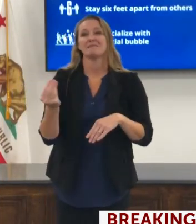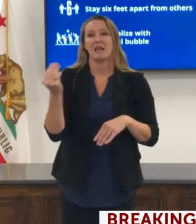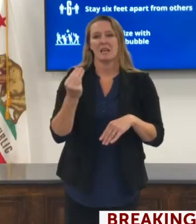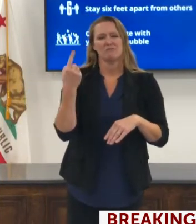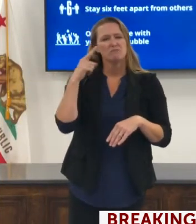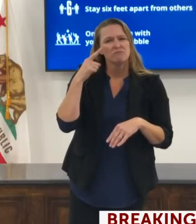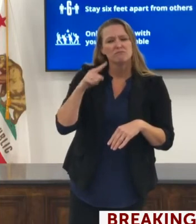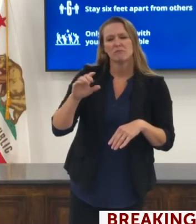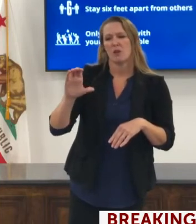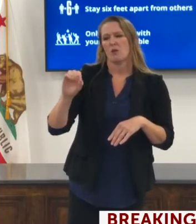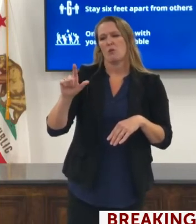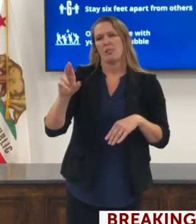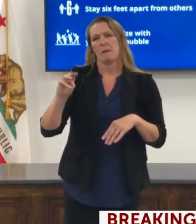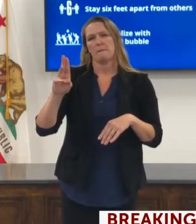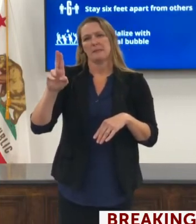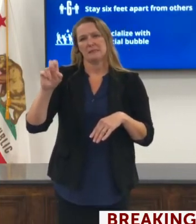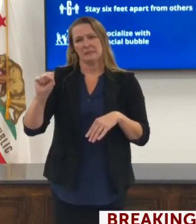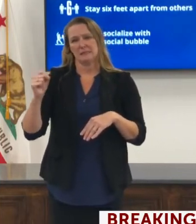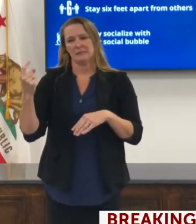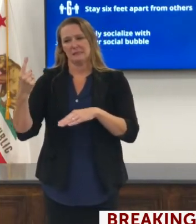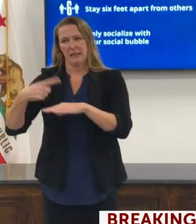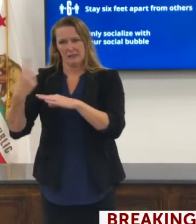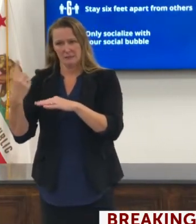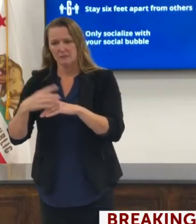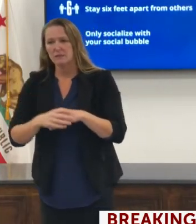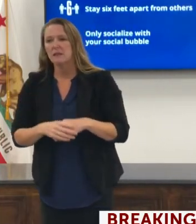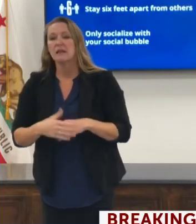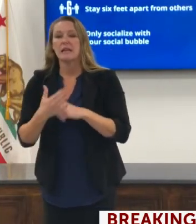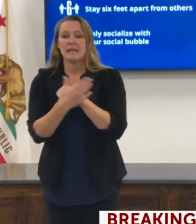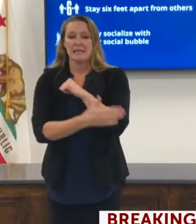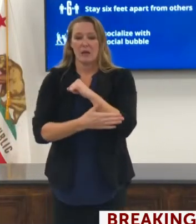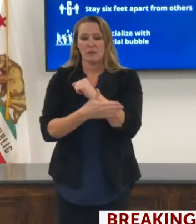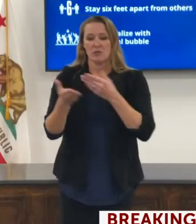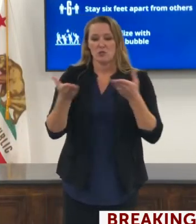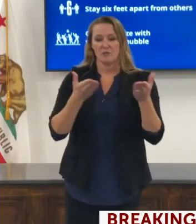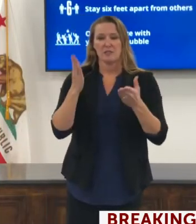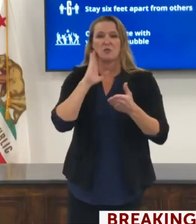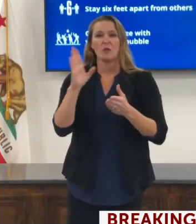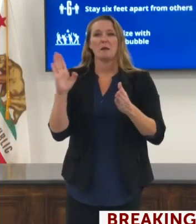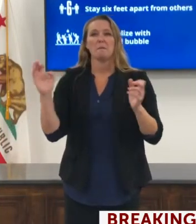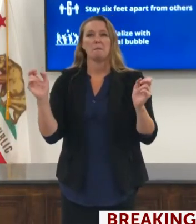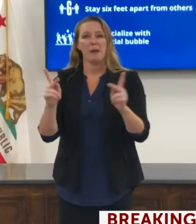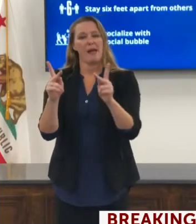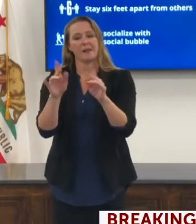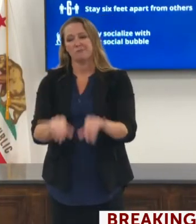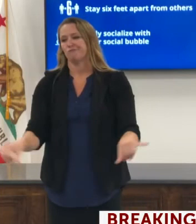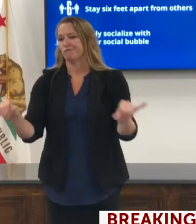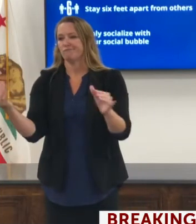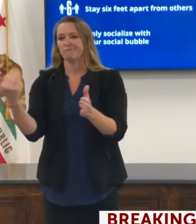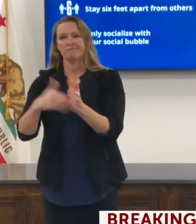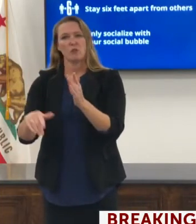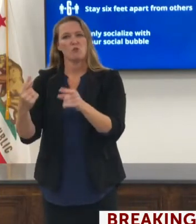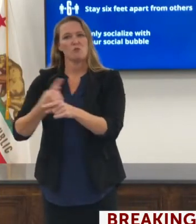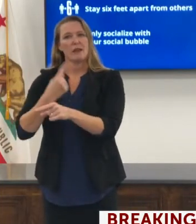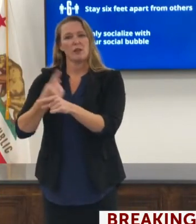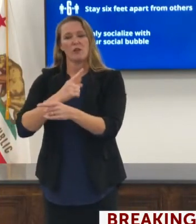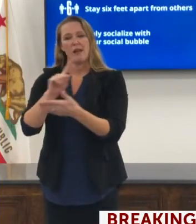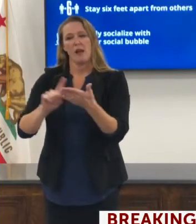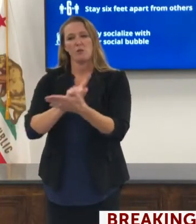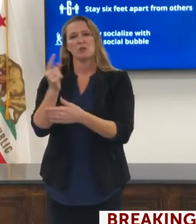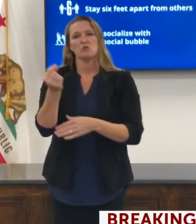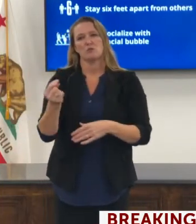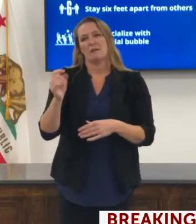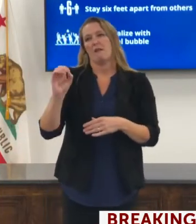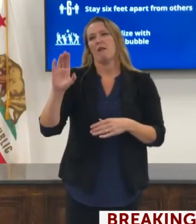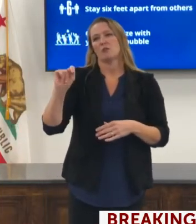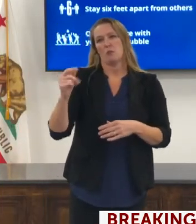in observance of Columbus Day. And the county services will resume as usual on Tuesday, October